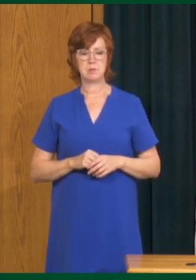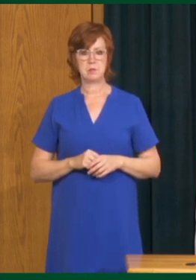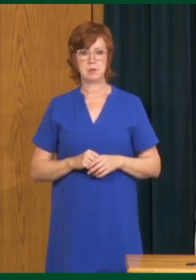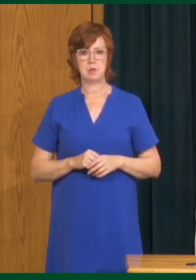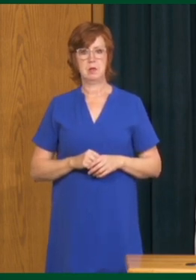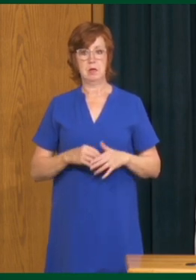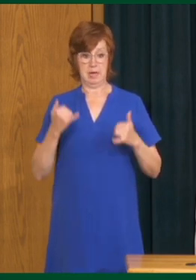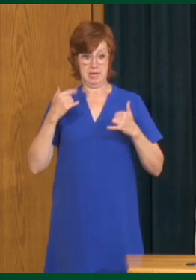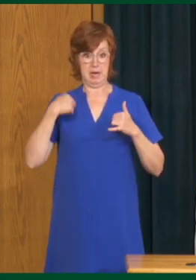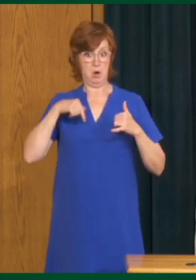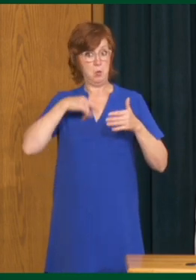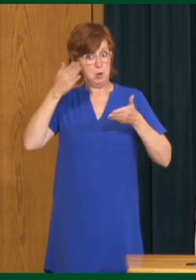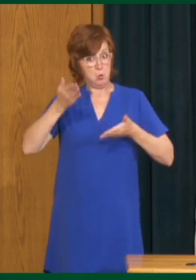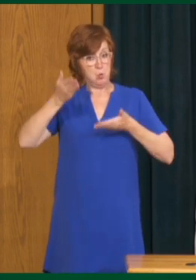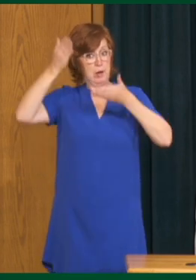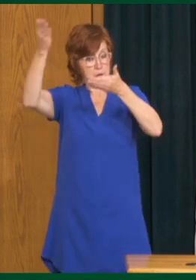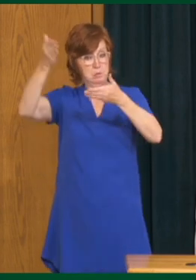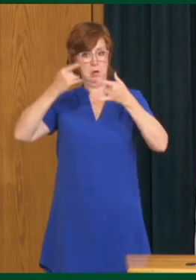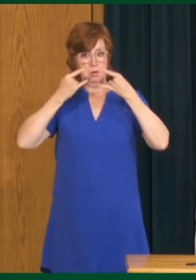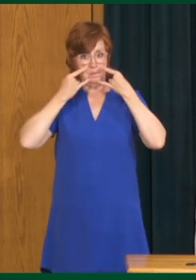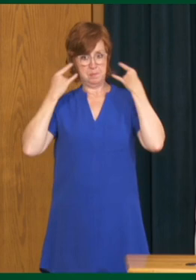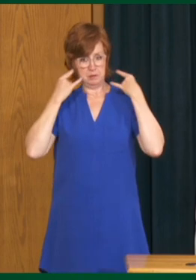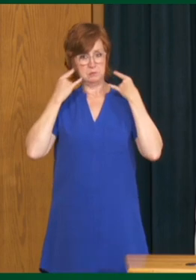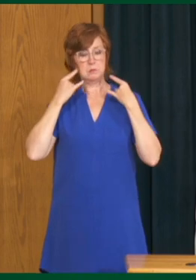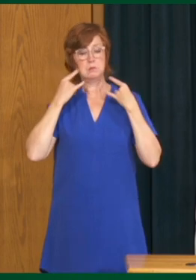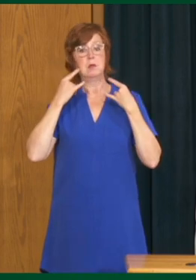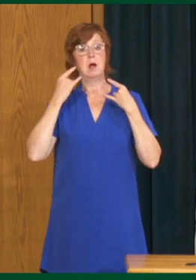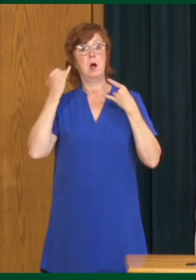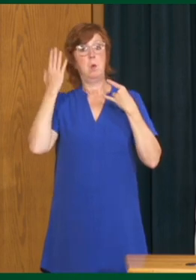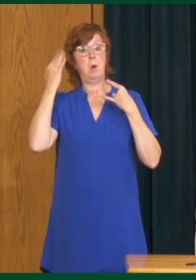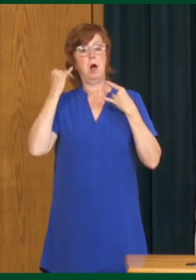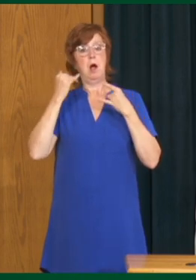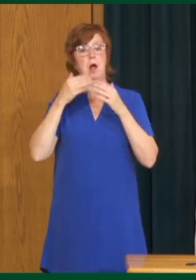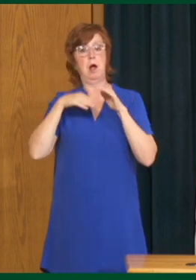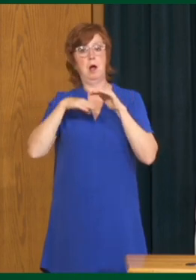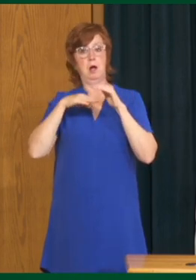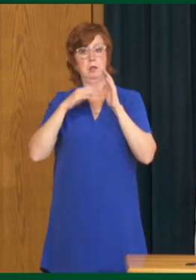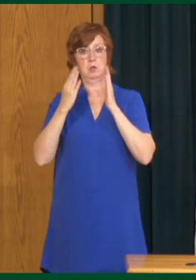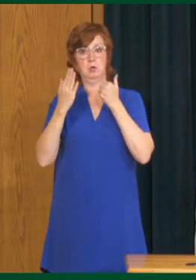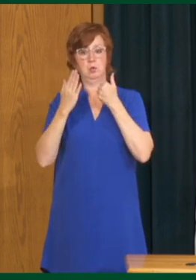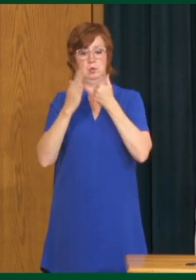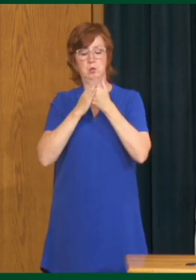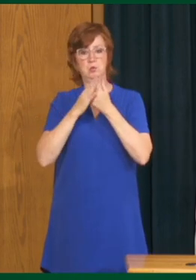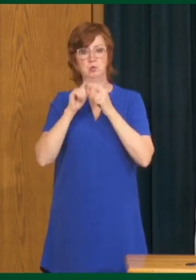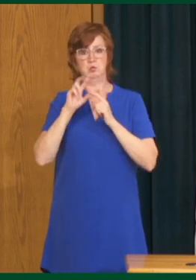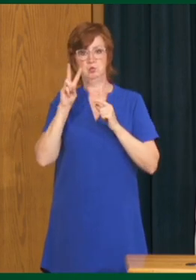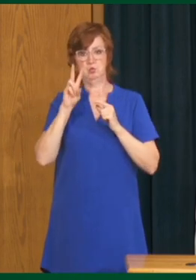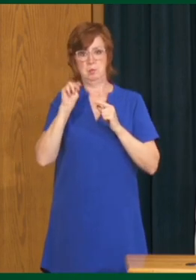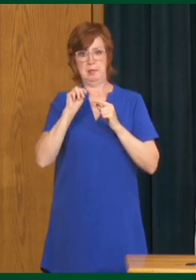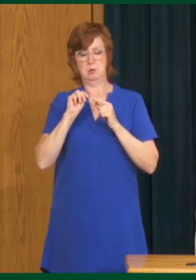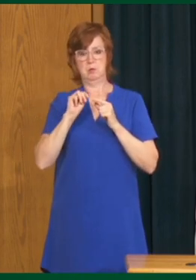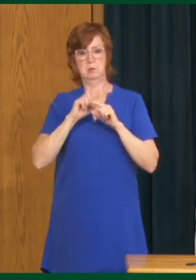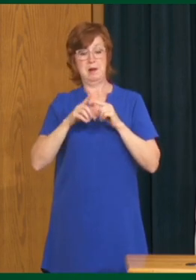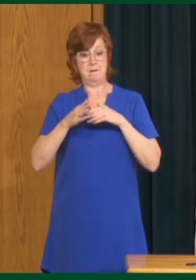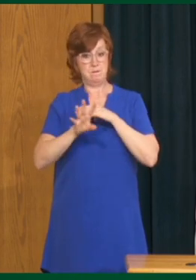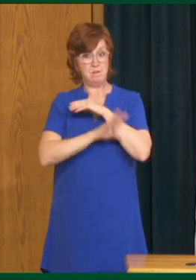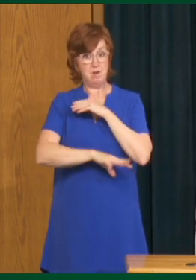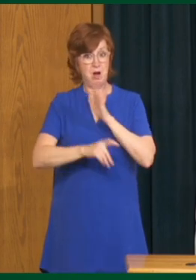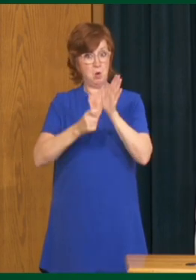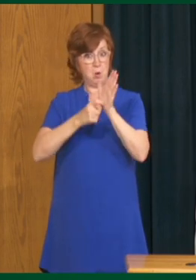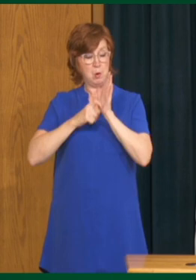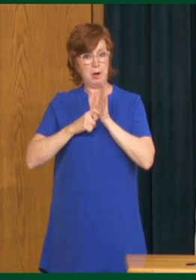we'll have to see if that becomes a stronger recommendation or even mandatory. But at this point, I